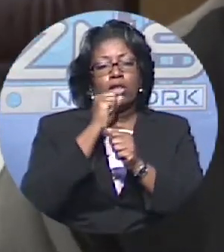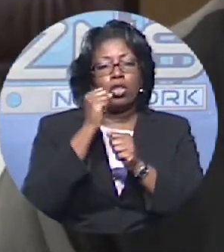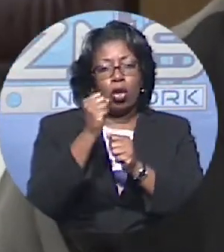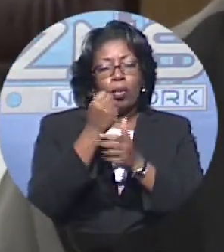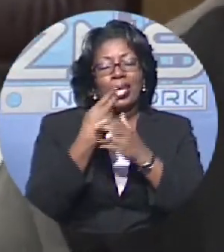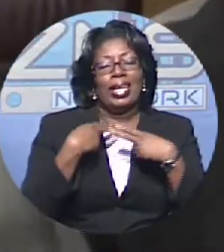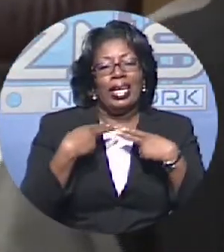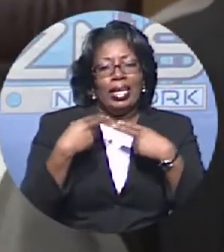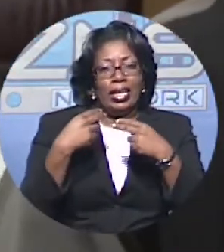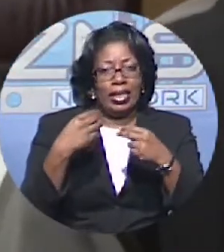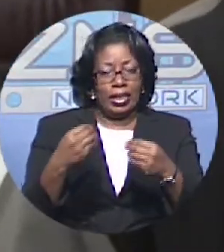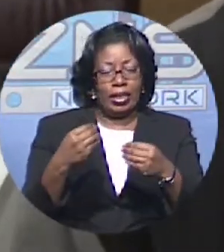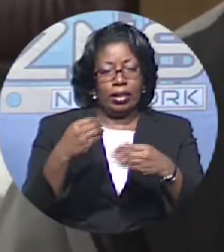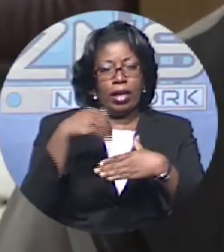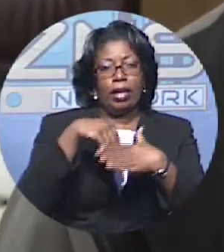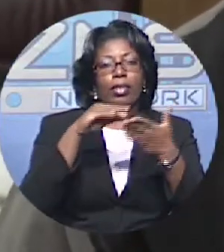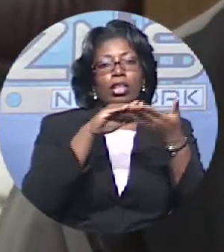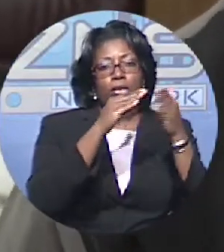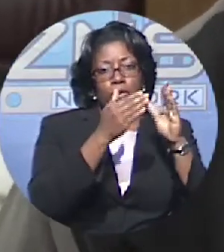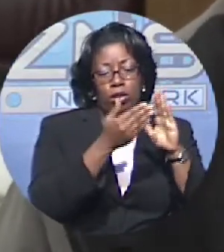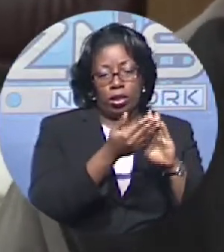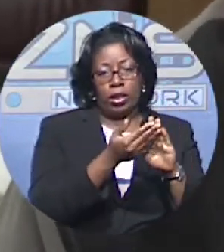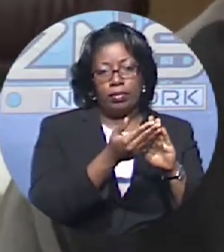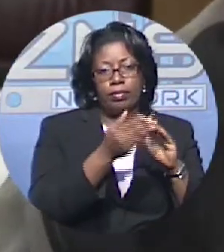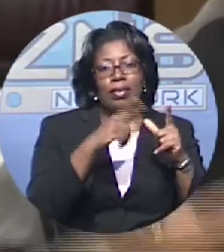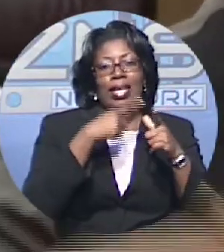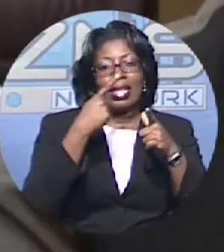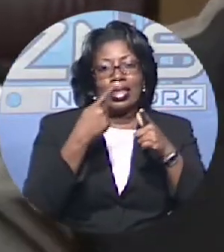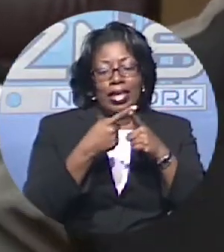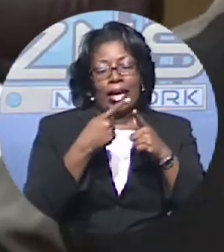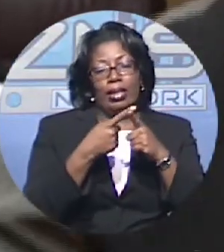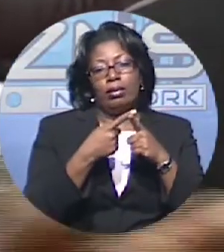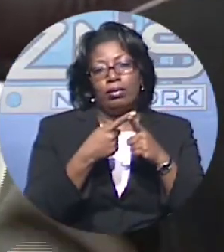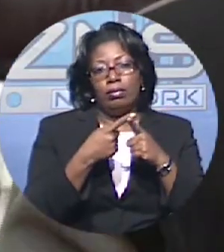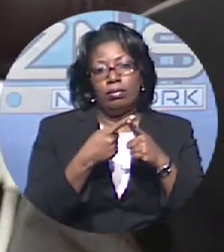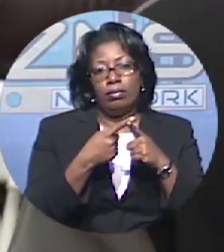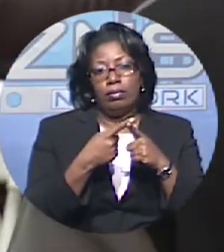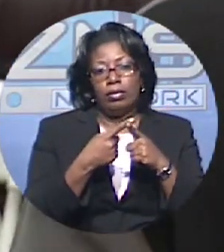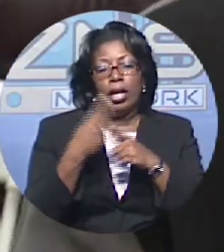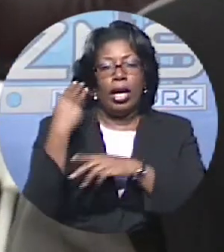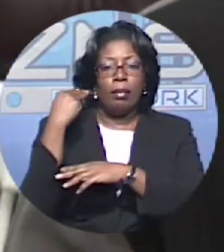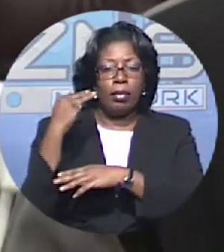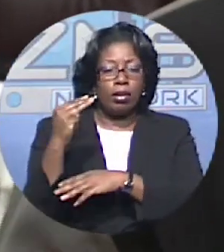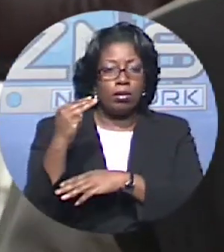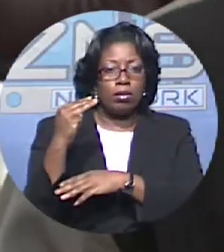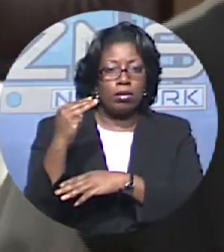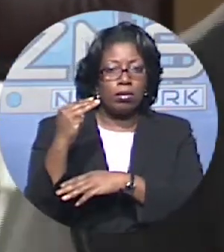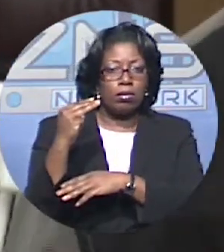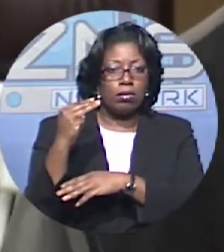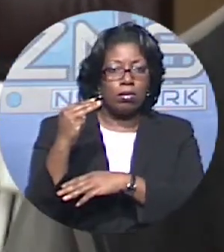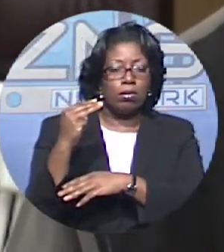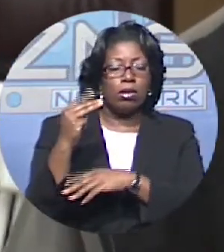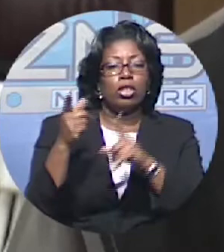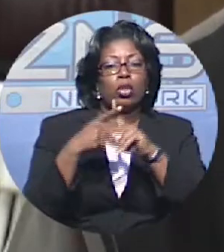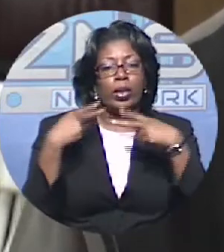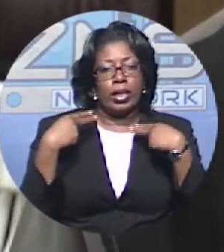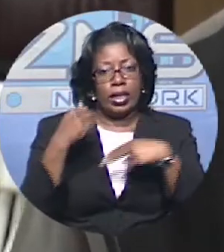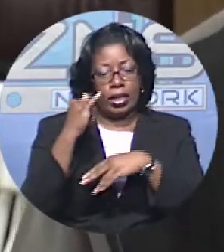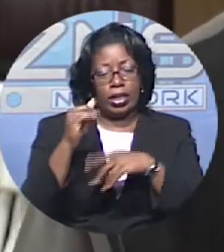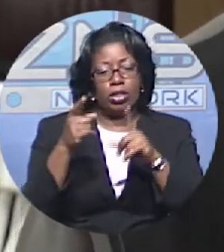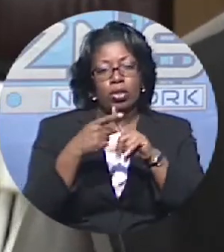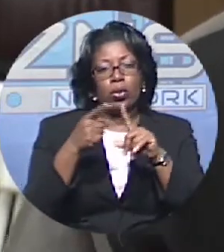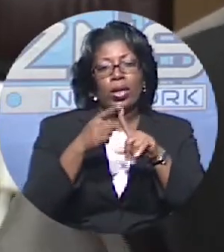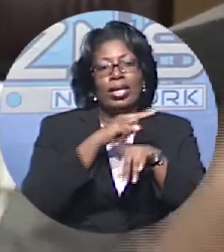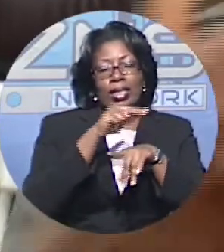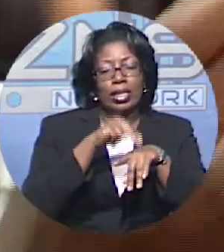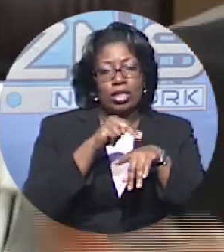healing in the community, first of all. And then, of course, we're supposed to be a ministry of healing to the nation. So those are